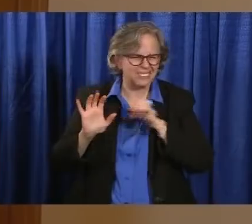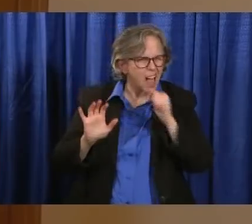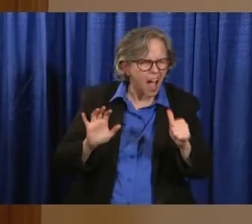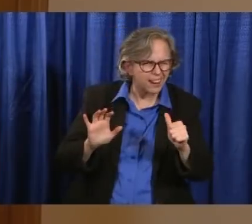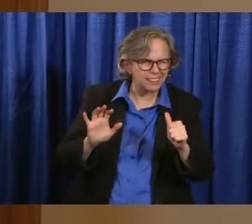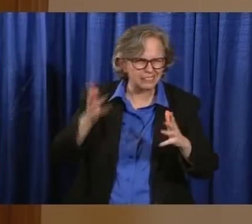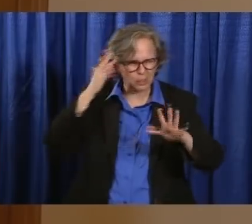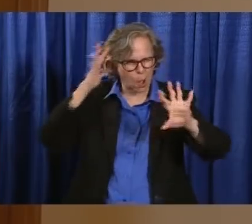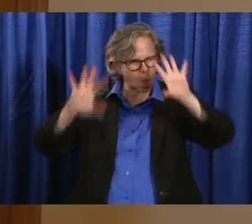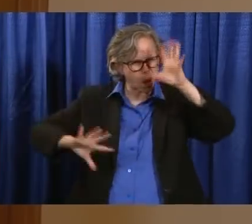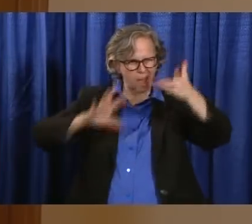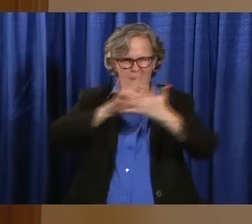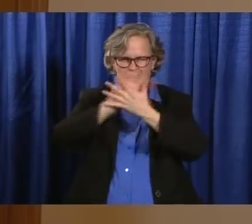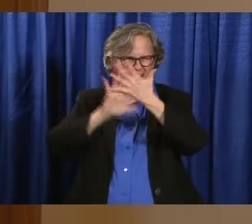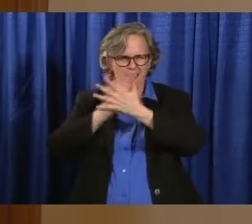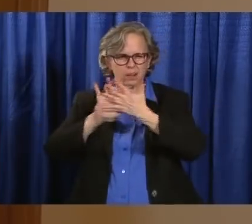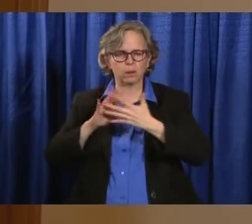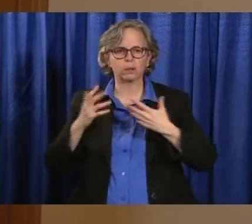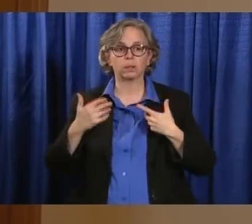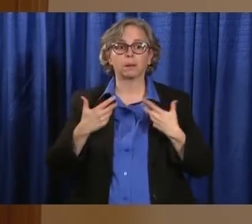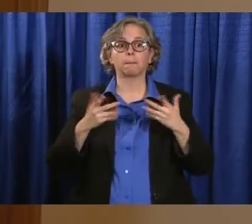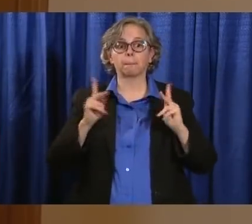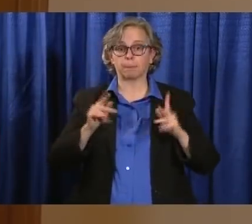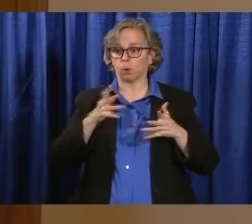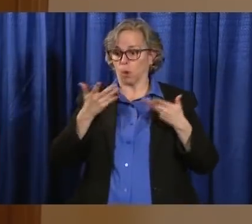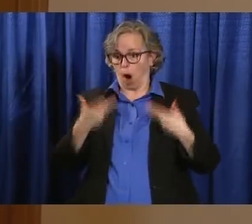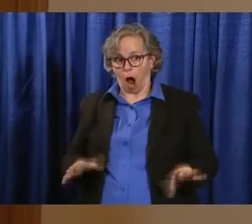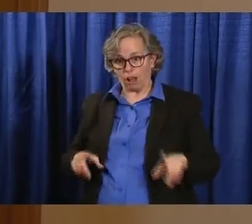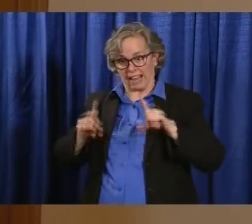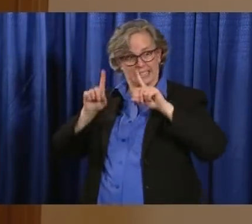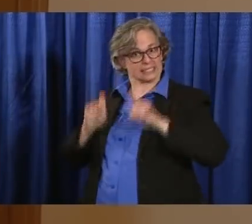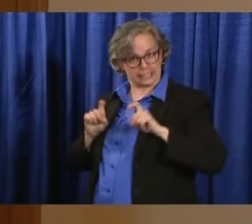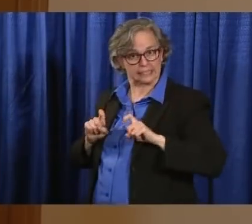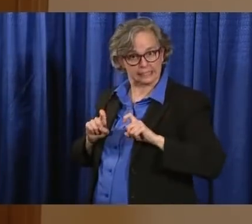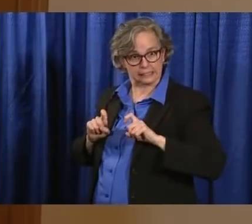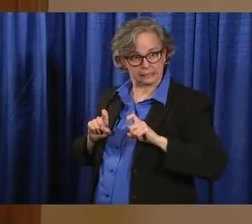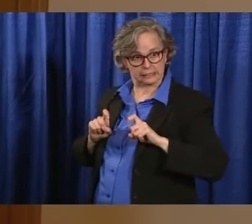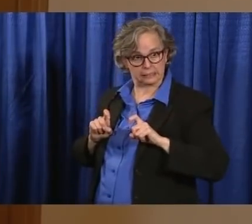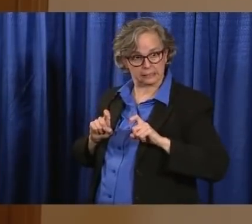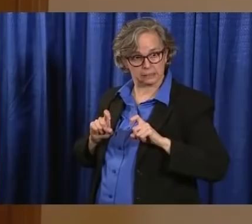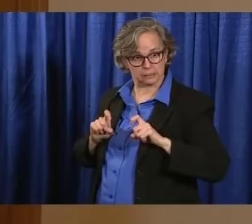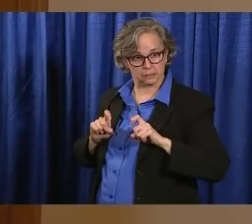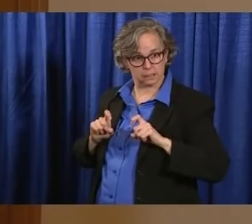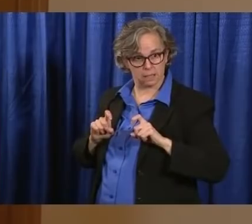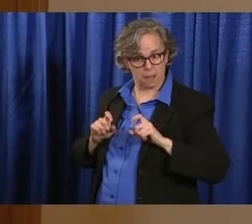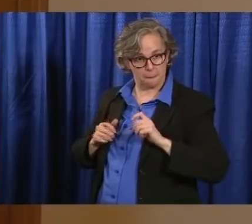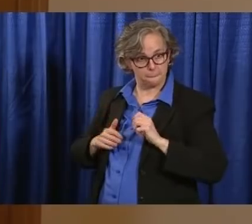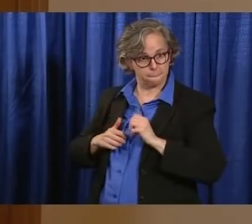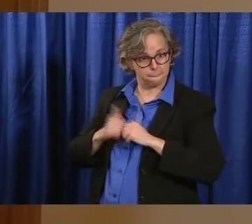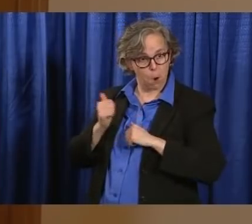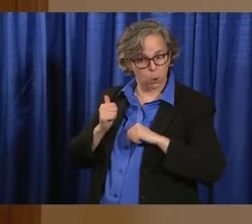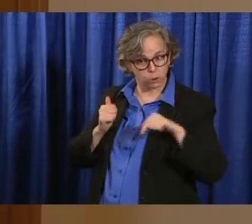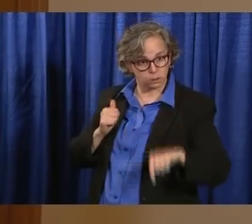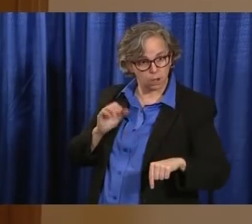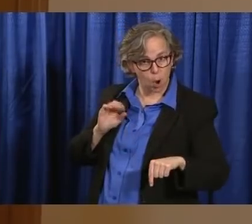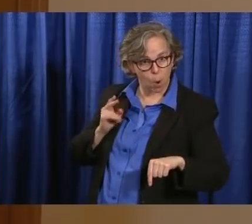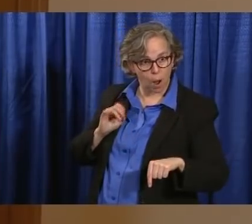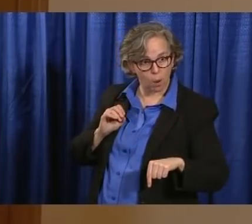had tons and tons. The majority of Ohioans are being told, even when they're told by their physician that they